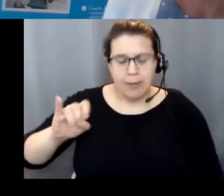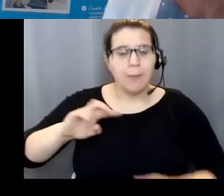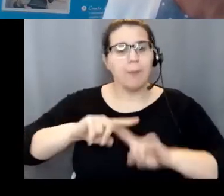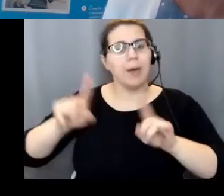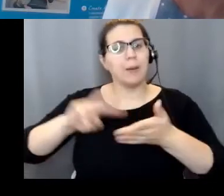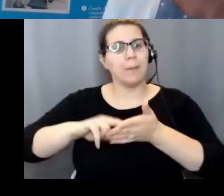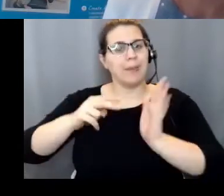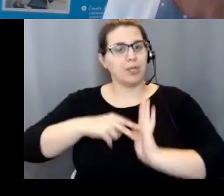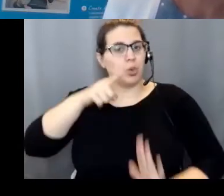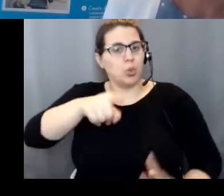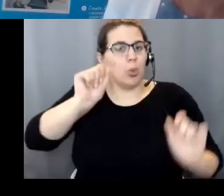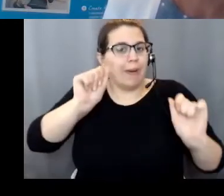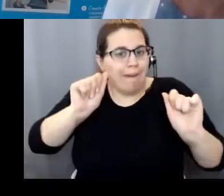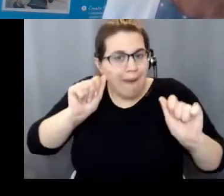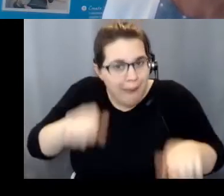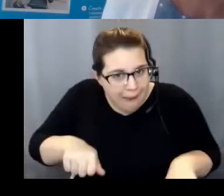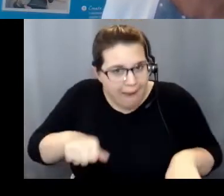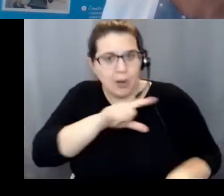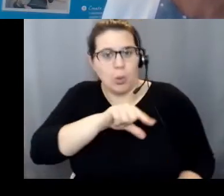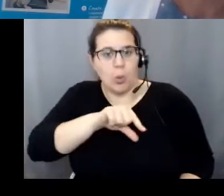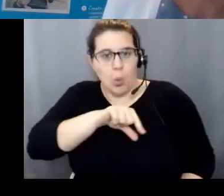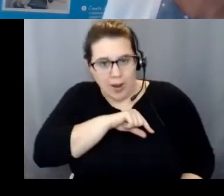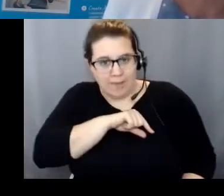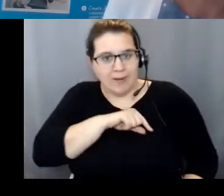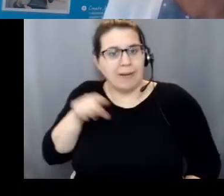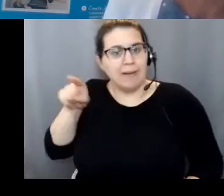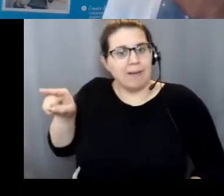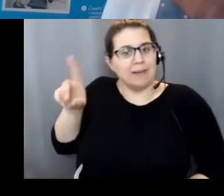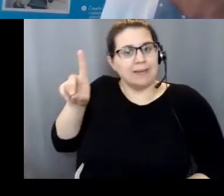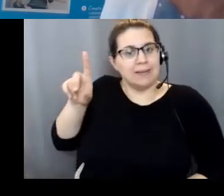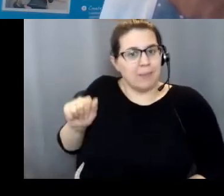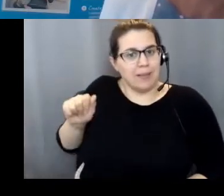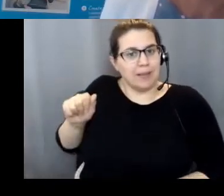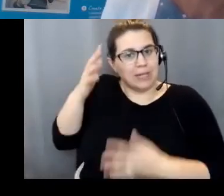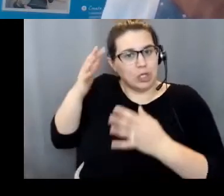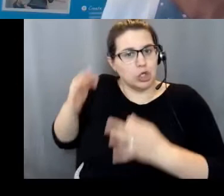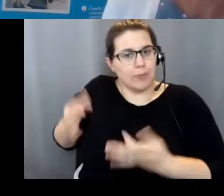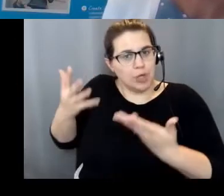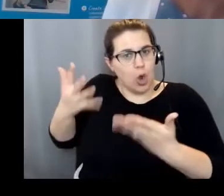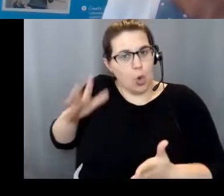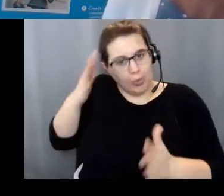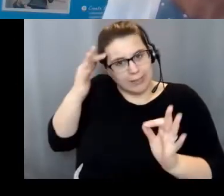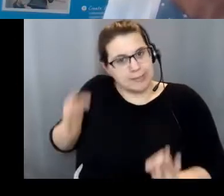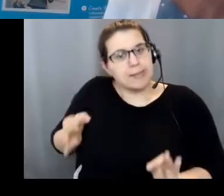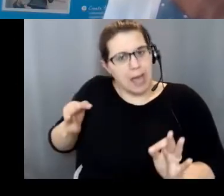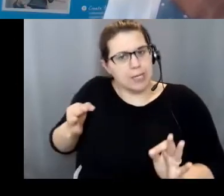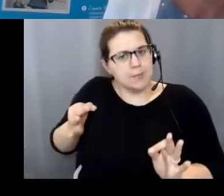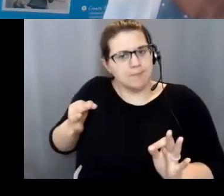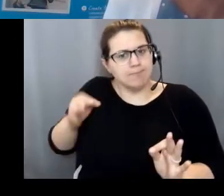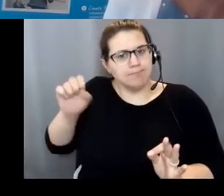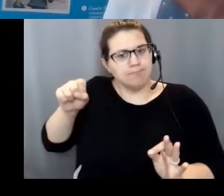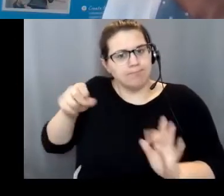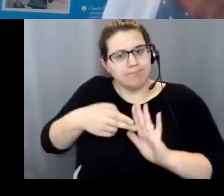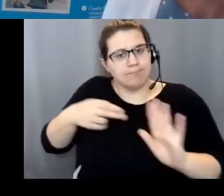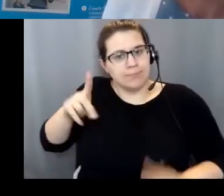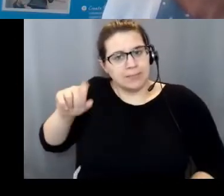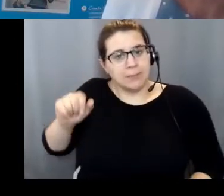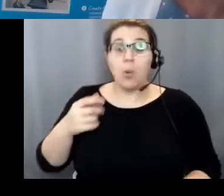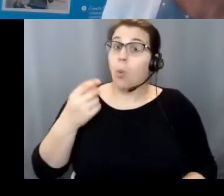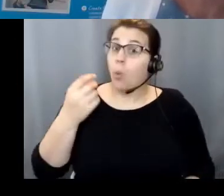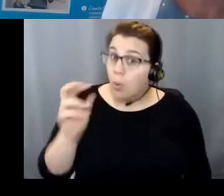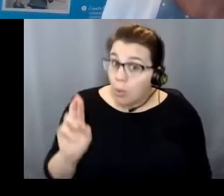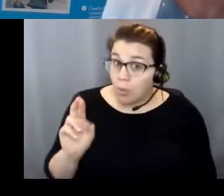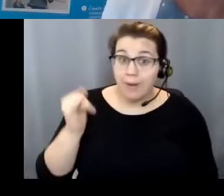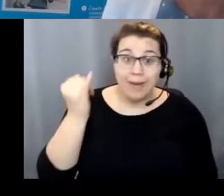the individual has received a disability determination by the Social Security Administration. Or if they